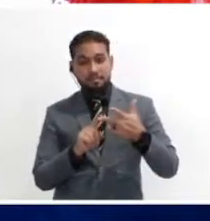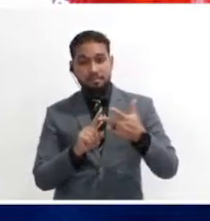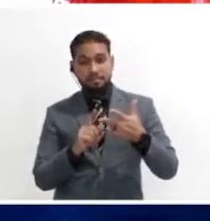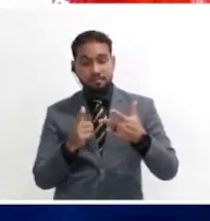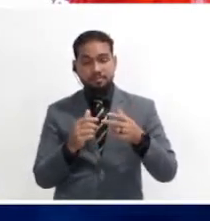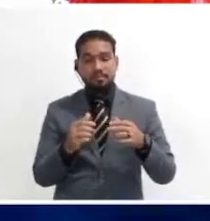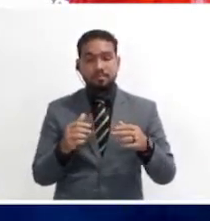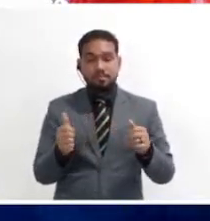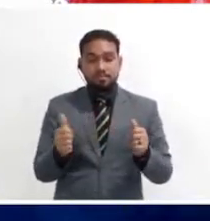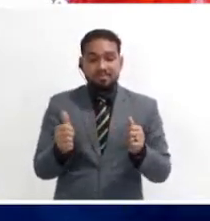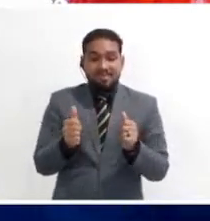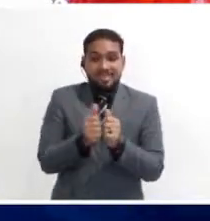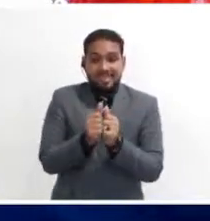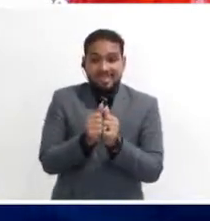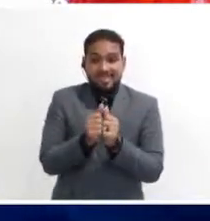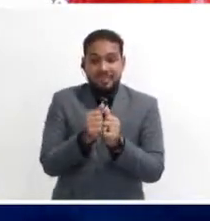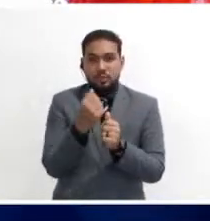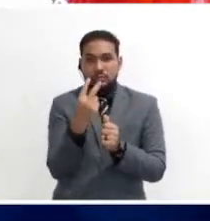that I'll explain more.